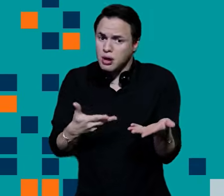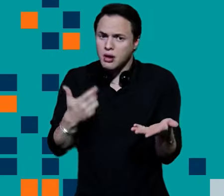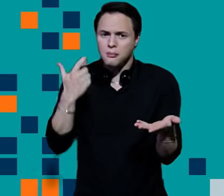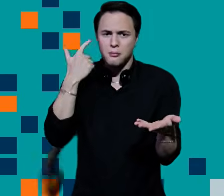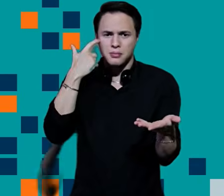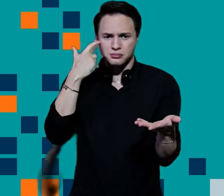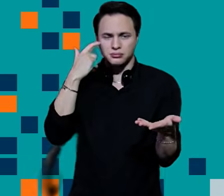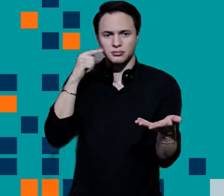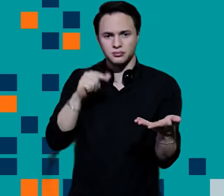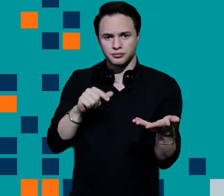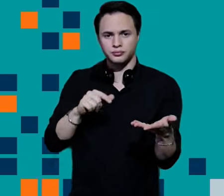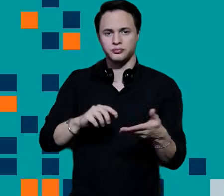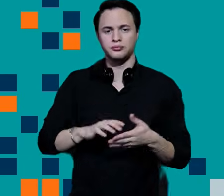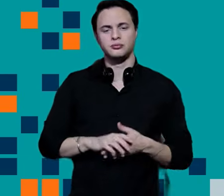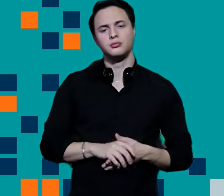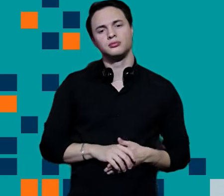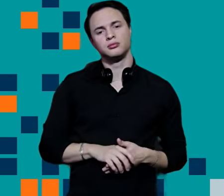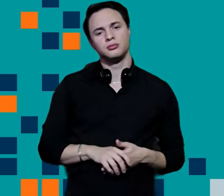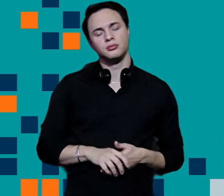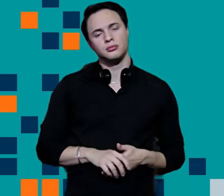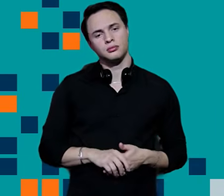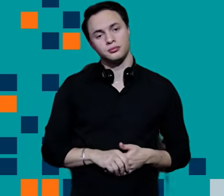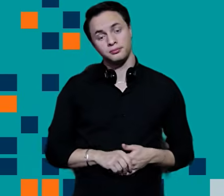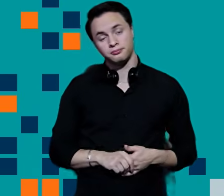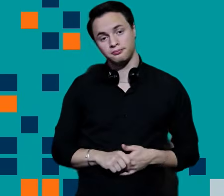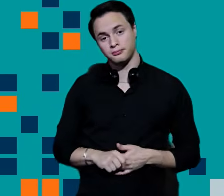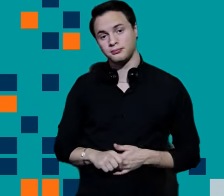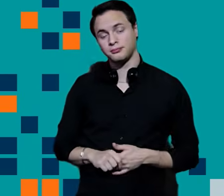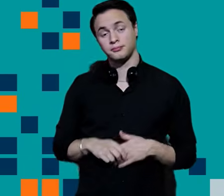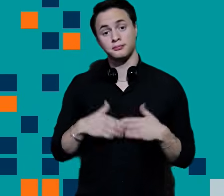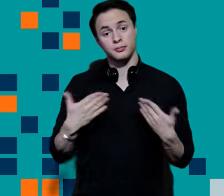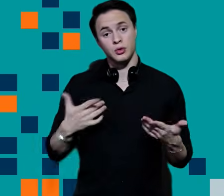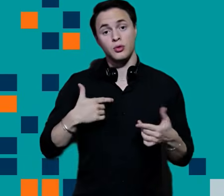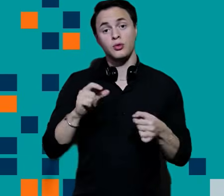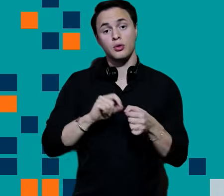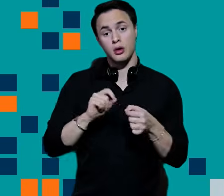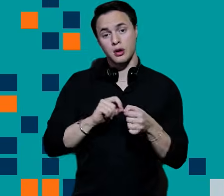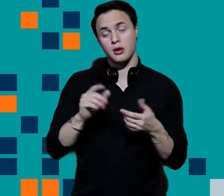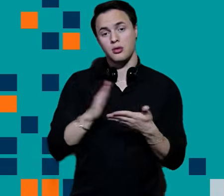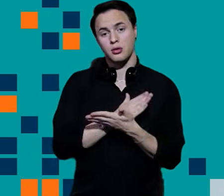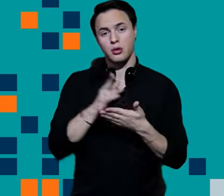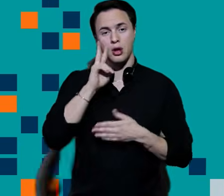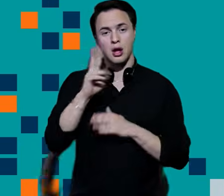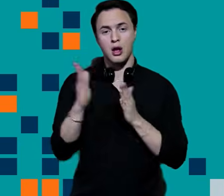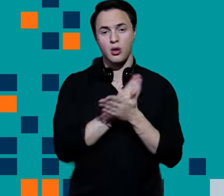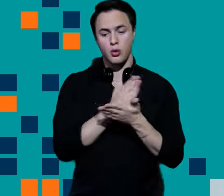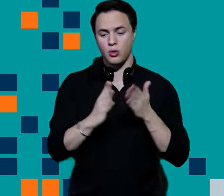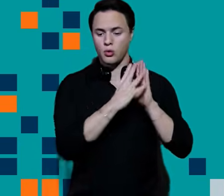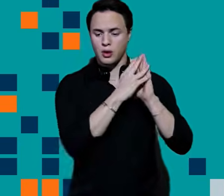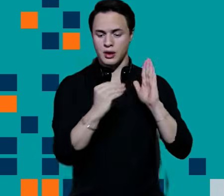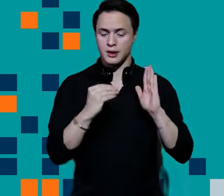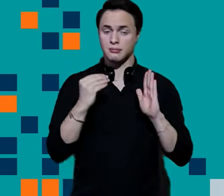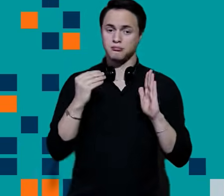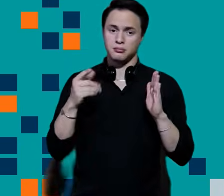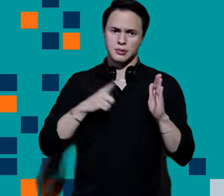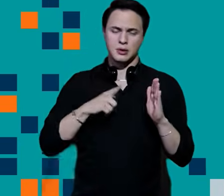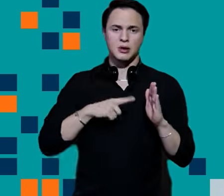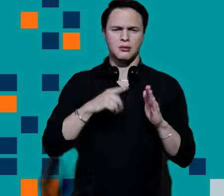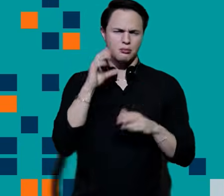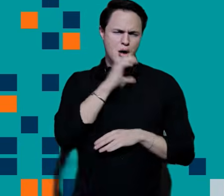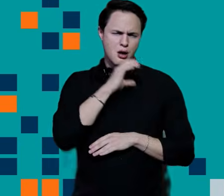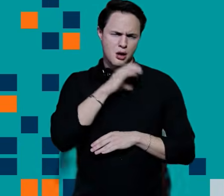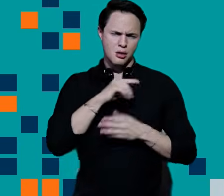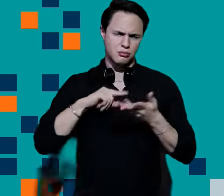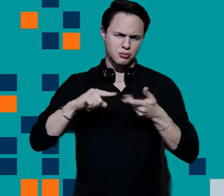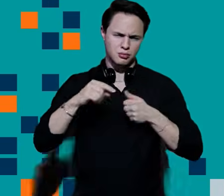that sort of silence and stillness. So what I want to do is walk through some examples of this very, very quickly.